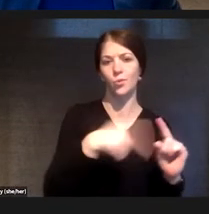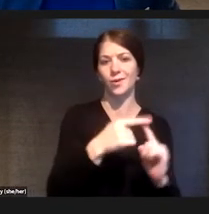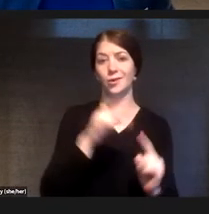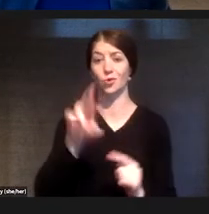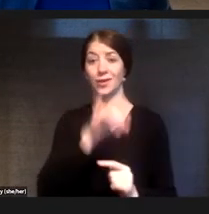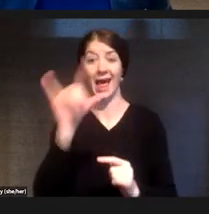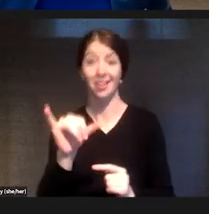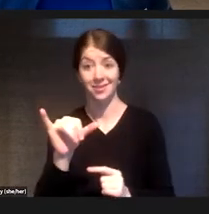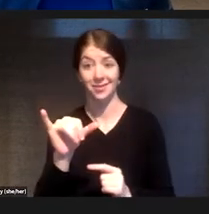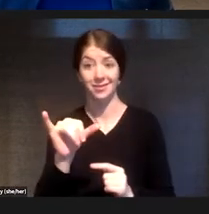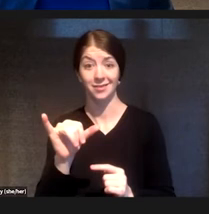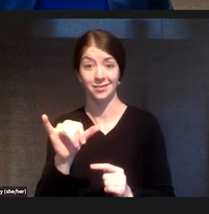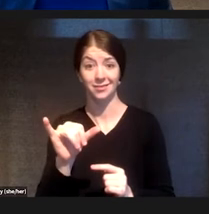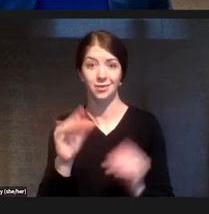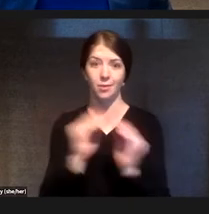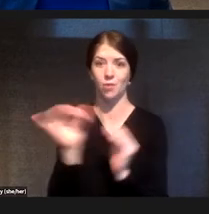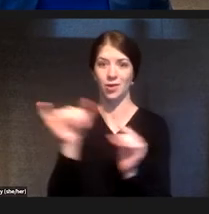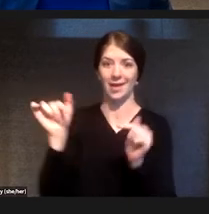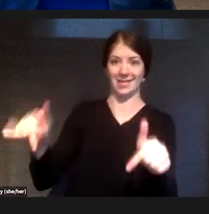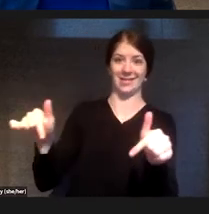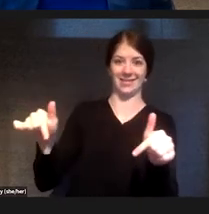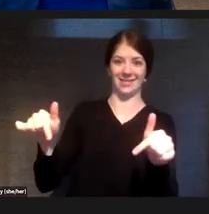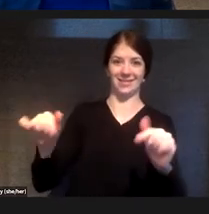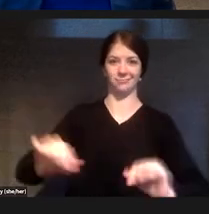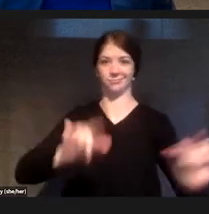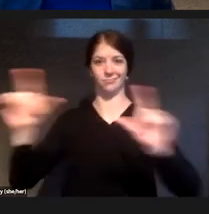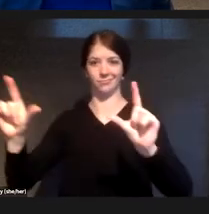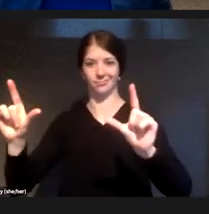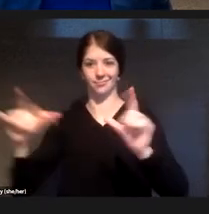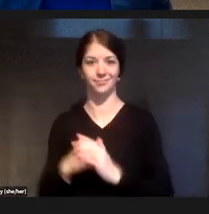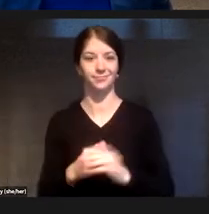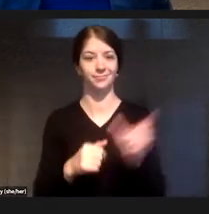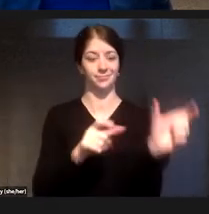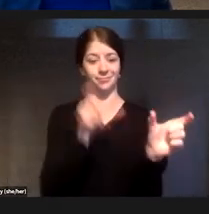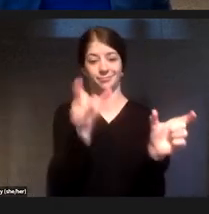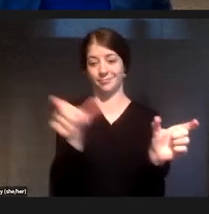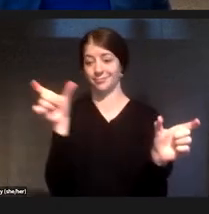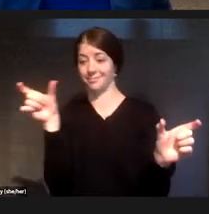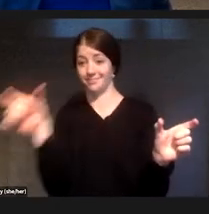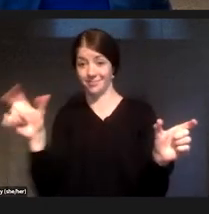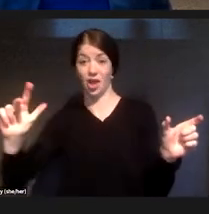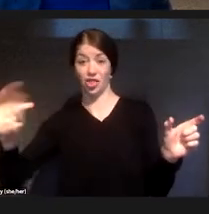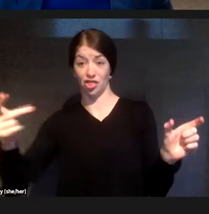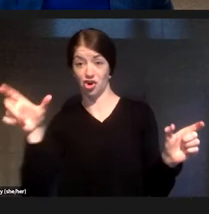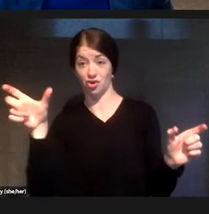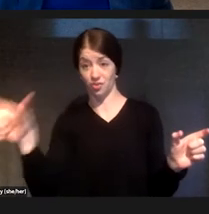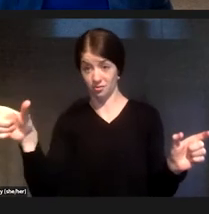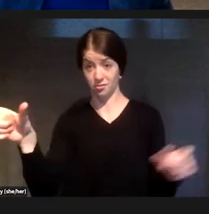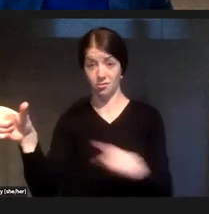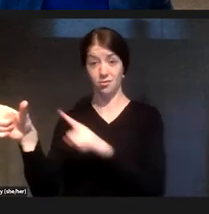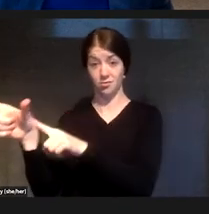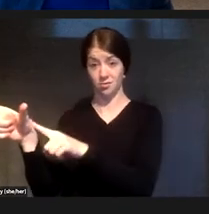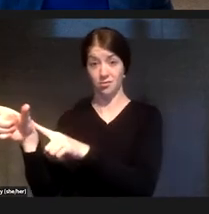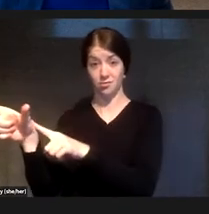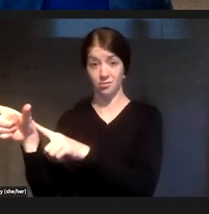this. I have now added an additional pane to this slide, which has a third segment. In this third segment,